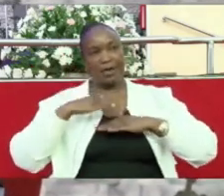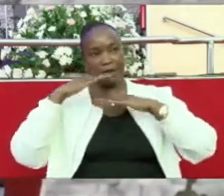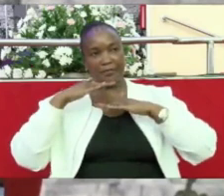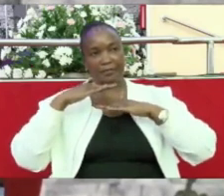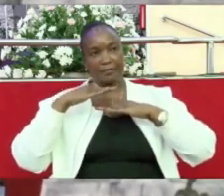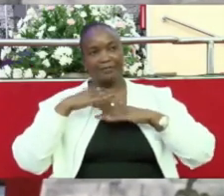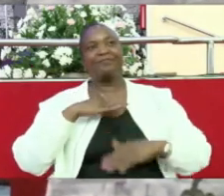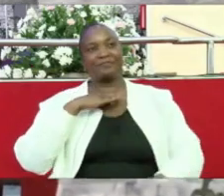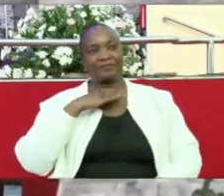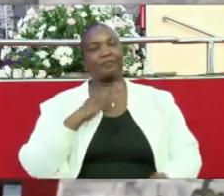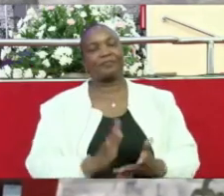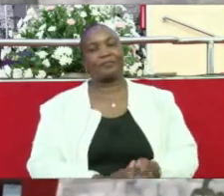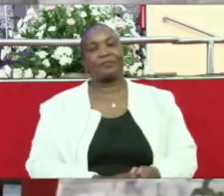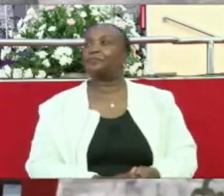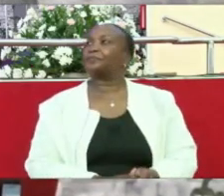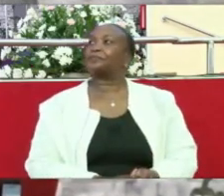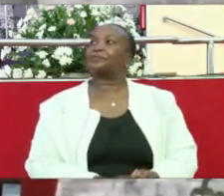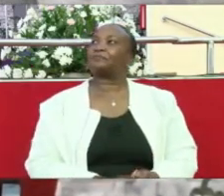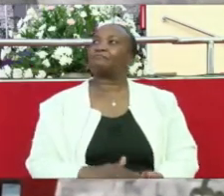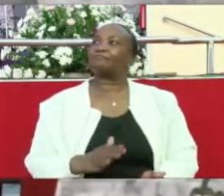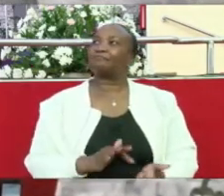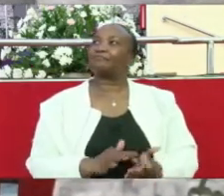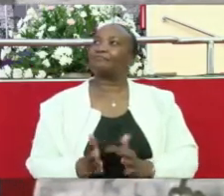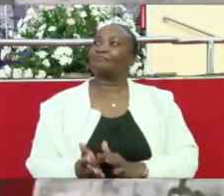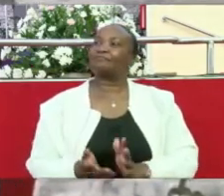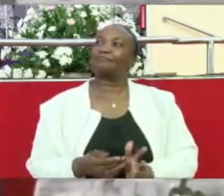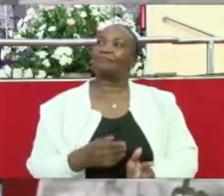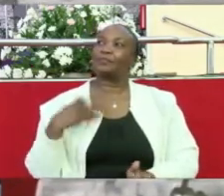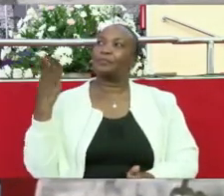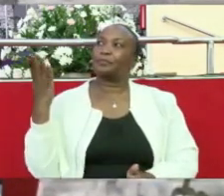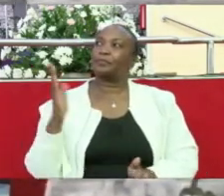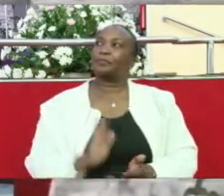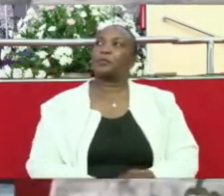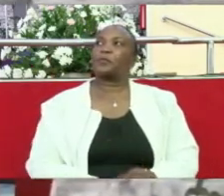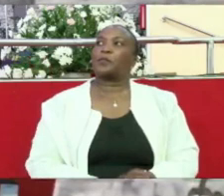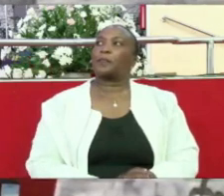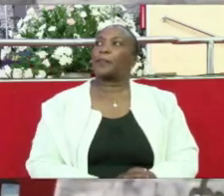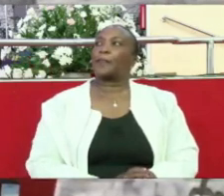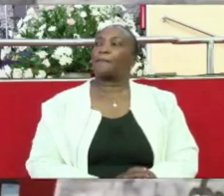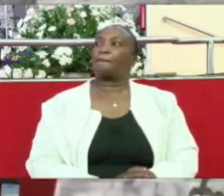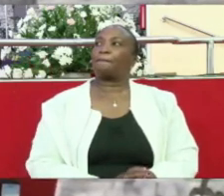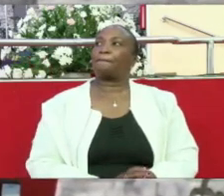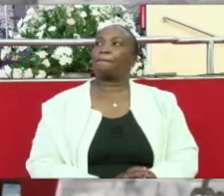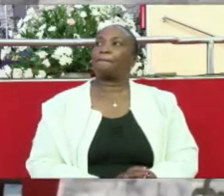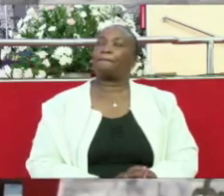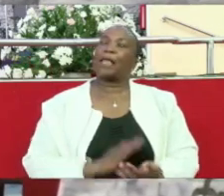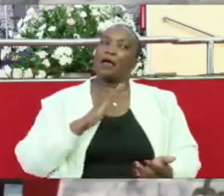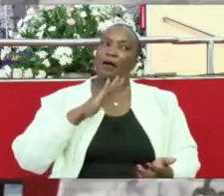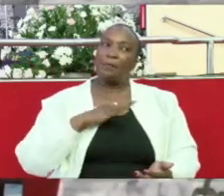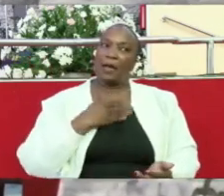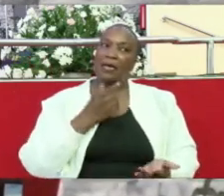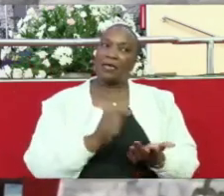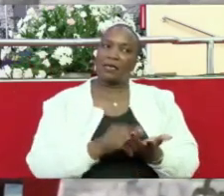Or verse 9. It says, but he said to me, sema kwangu, my grace is sufficient for you. Neema yangu